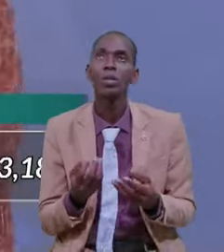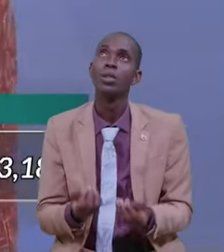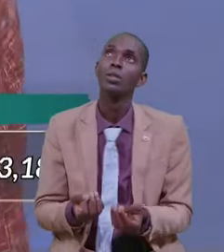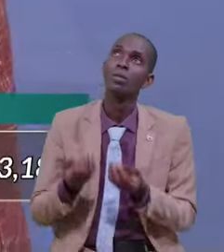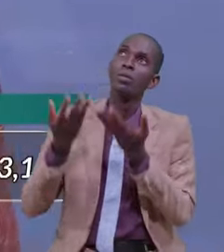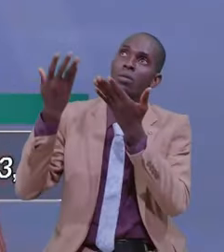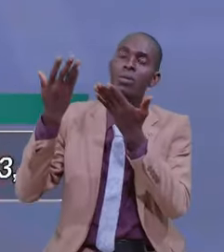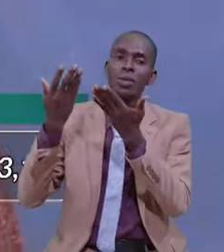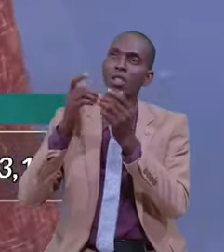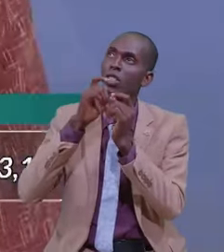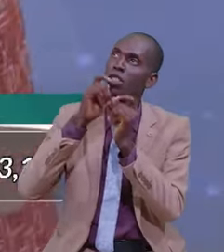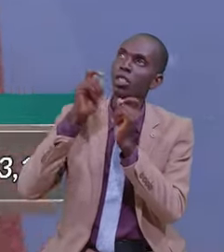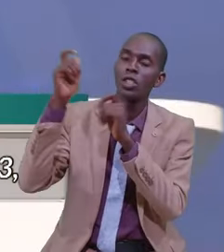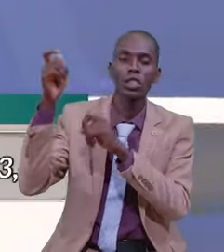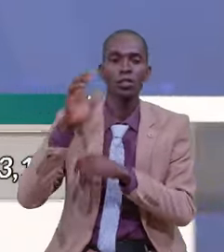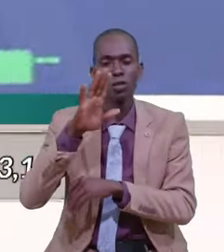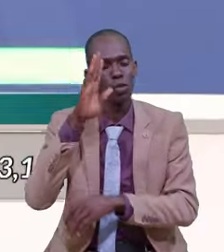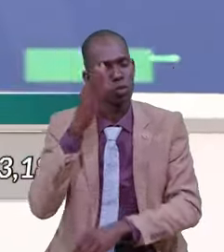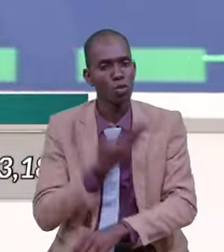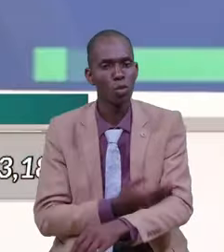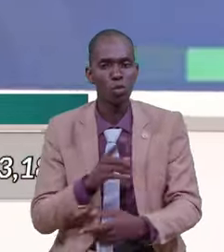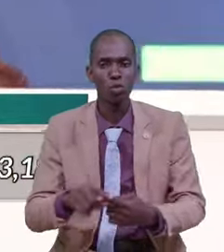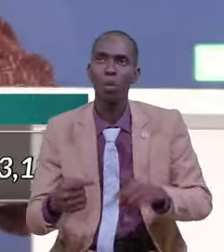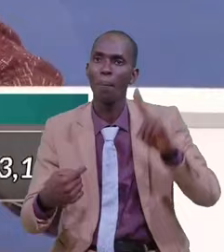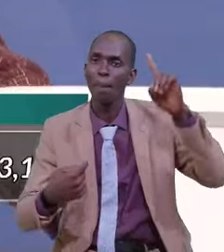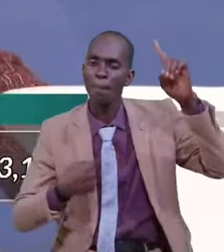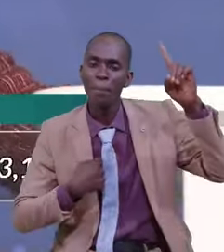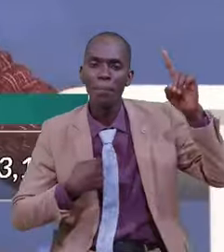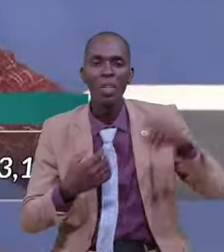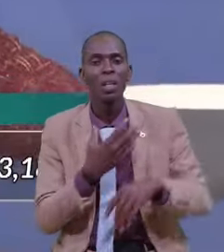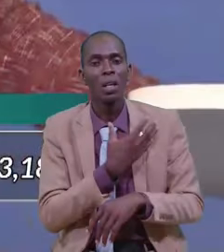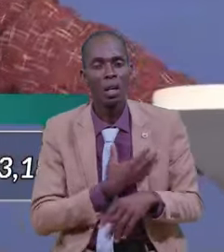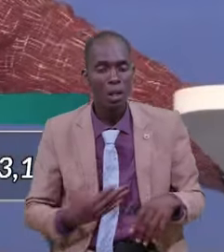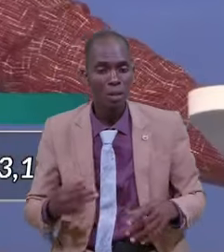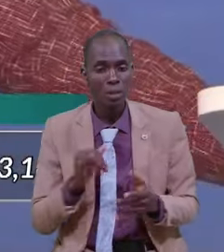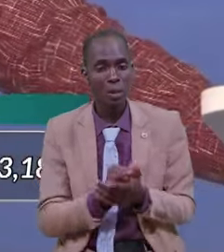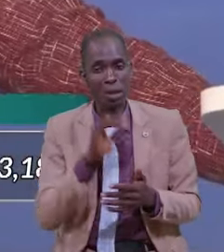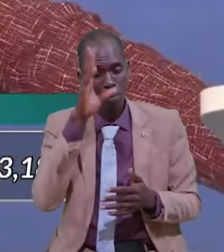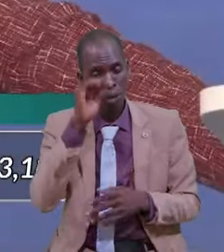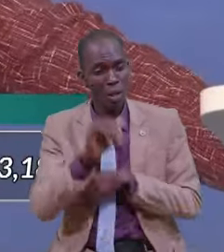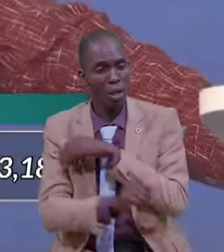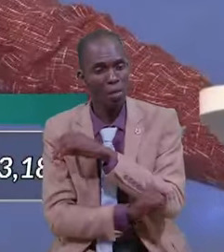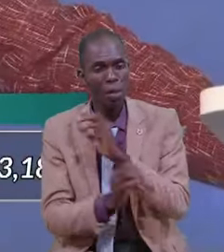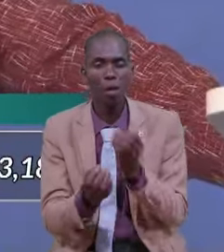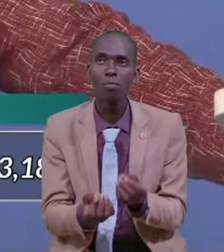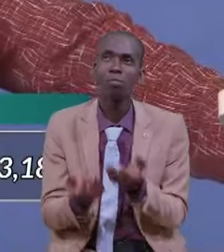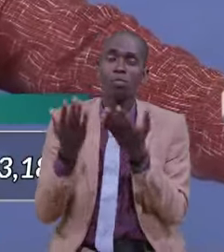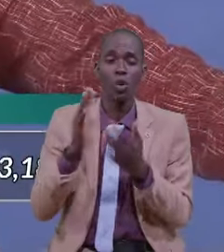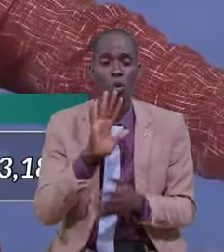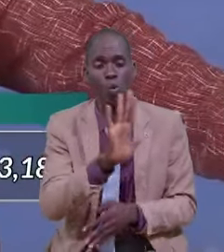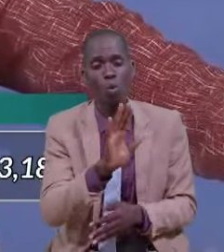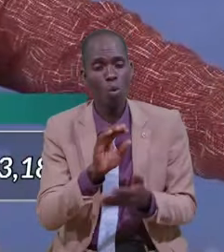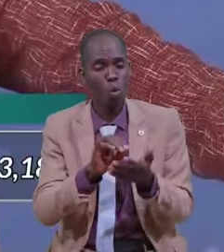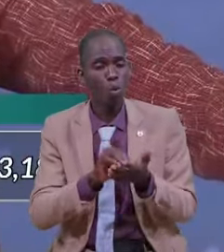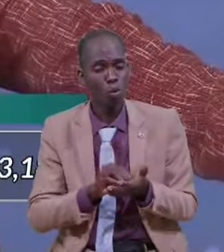me. And he offered one Isaac. unto God, so that he will